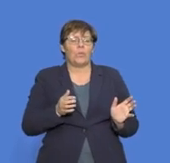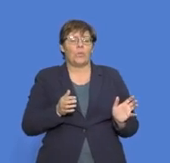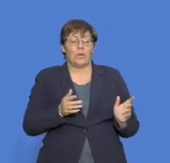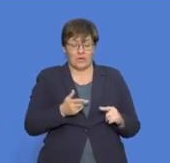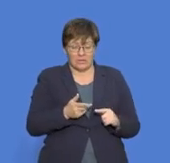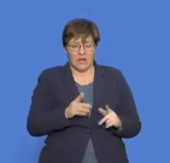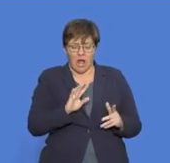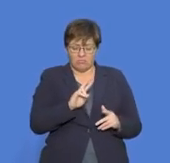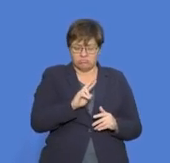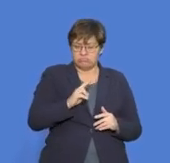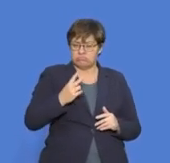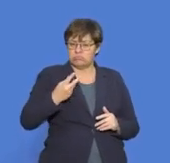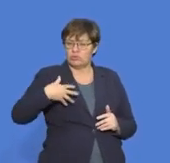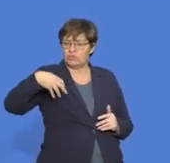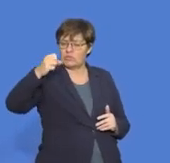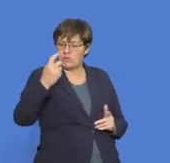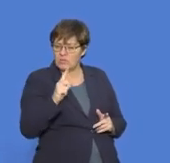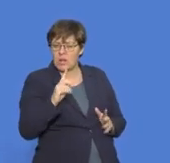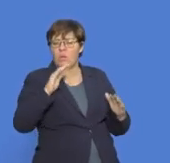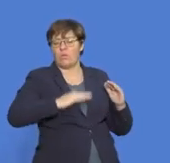like? It's low,